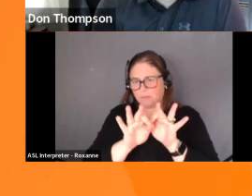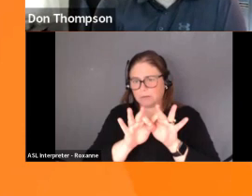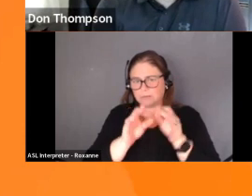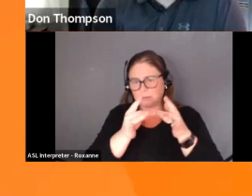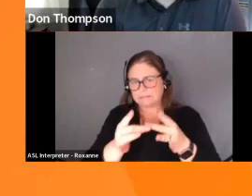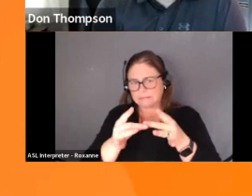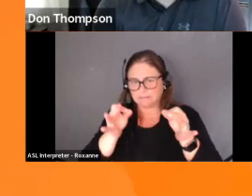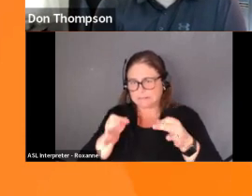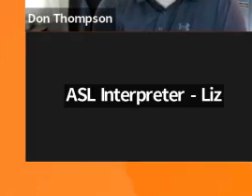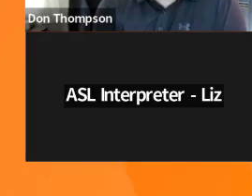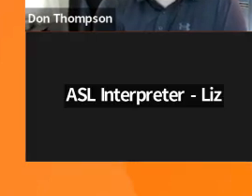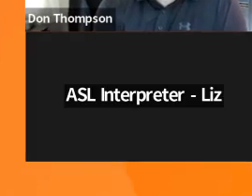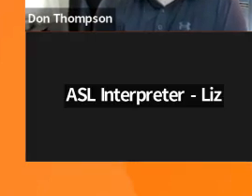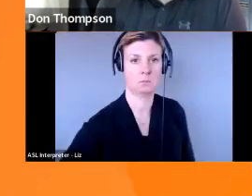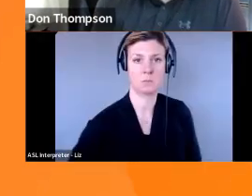Okay.